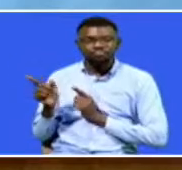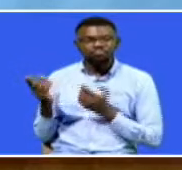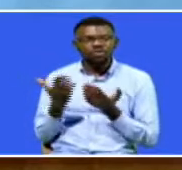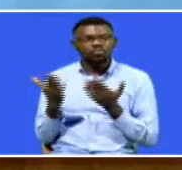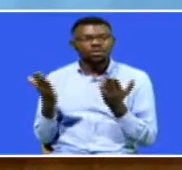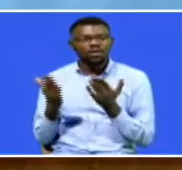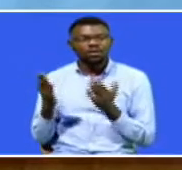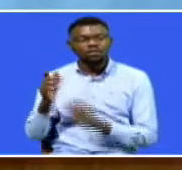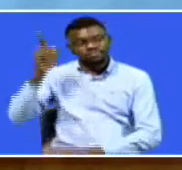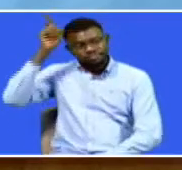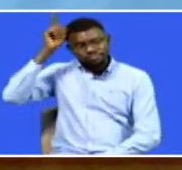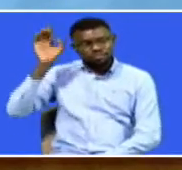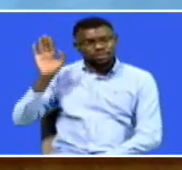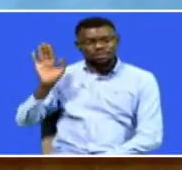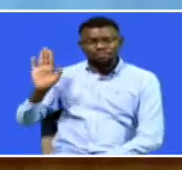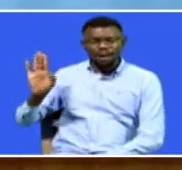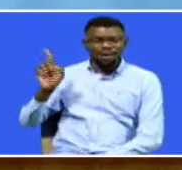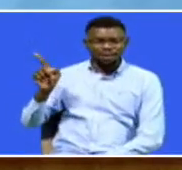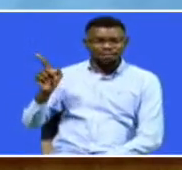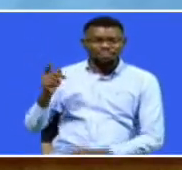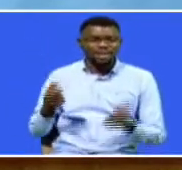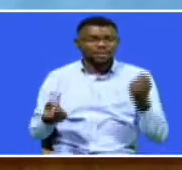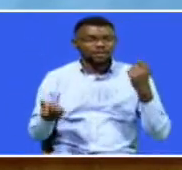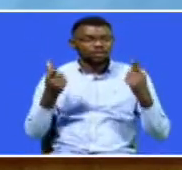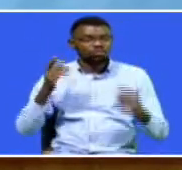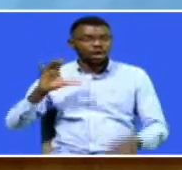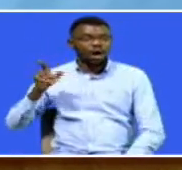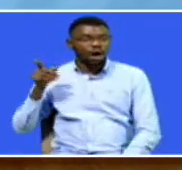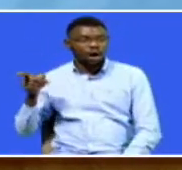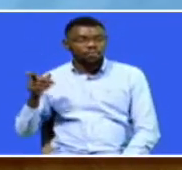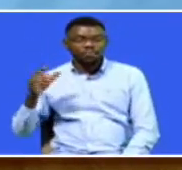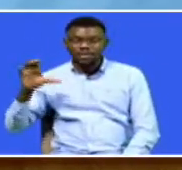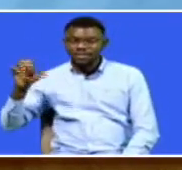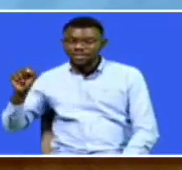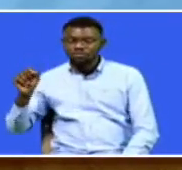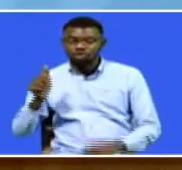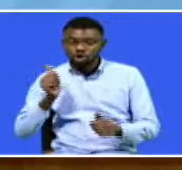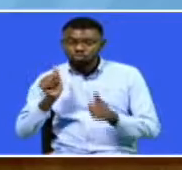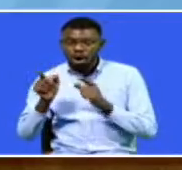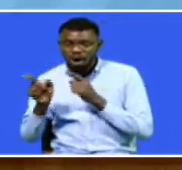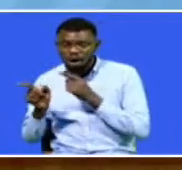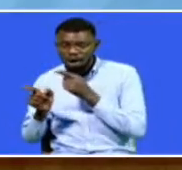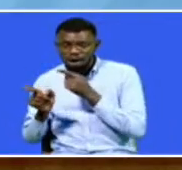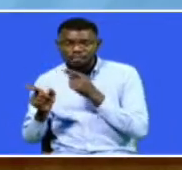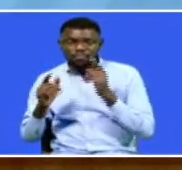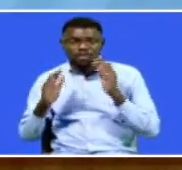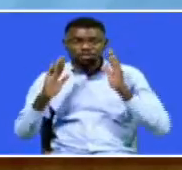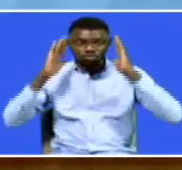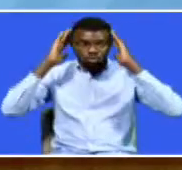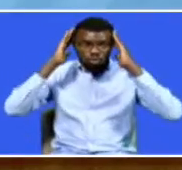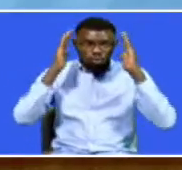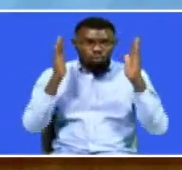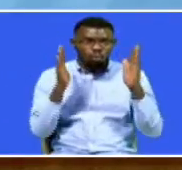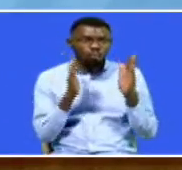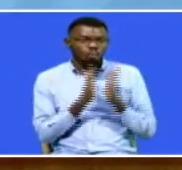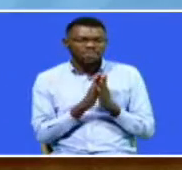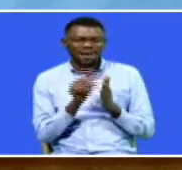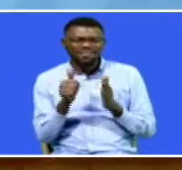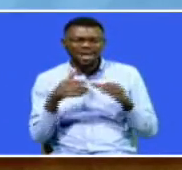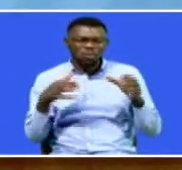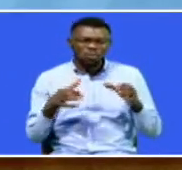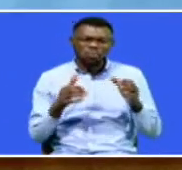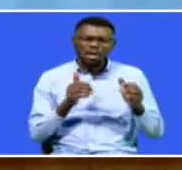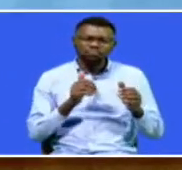Kipchebor home in Ainamoi in Kericho County. Now, Sports Cabinet Secretary Ababu Namwamba led a host of former athletes and